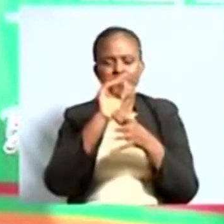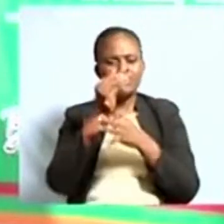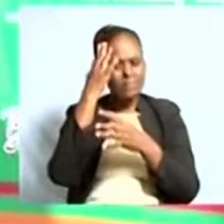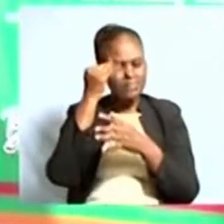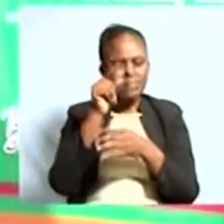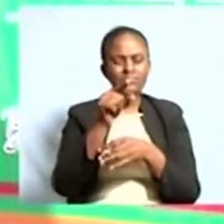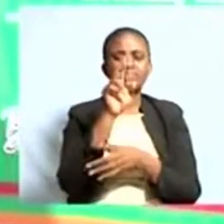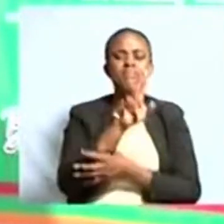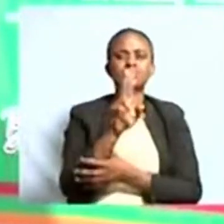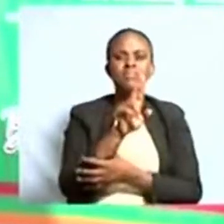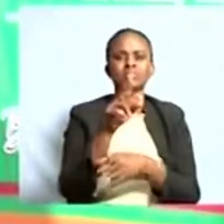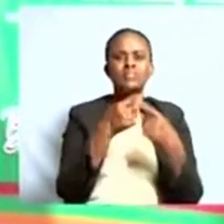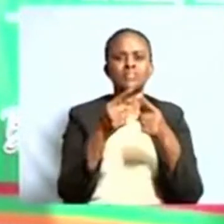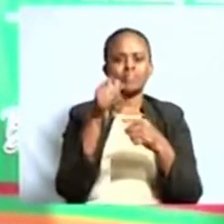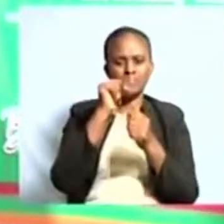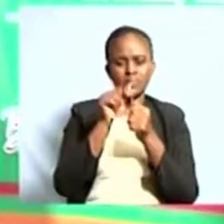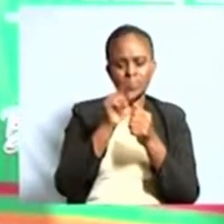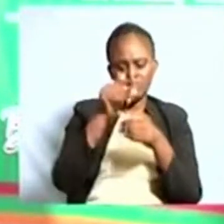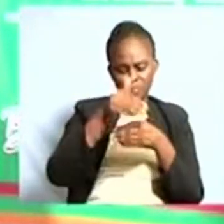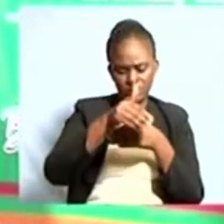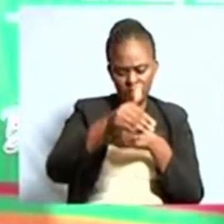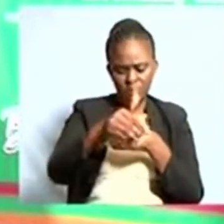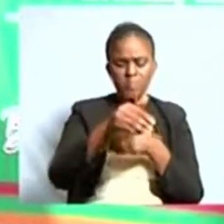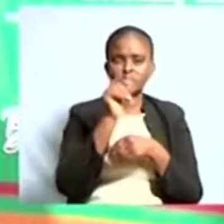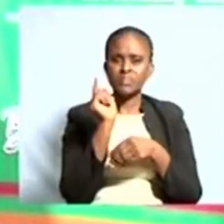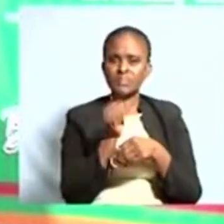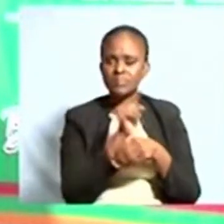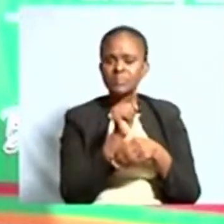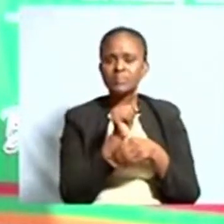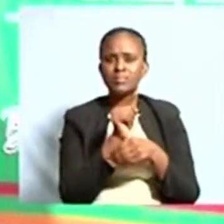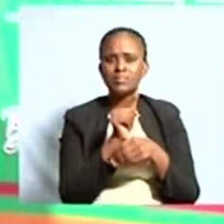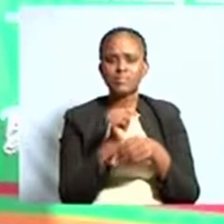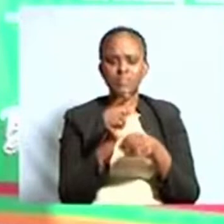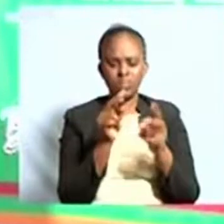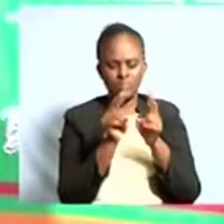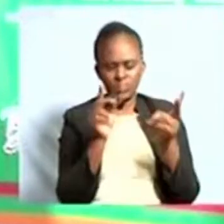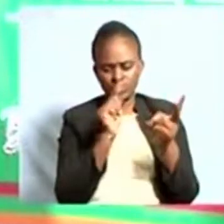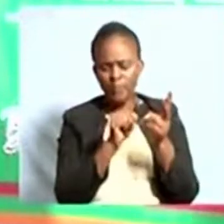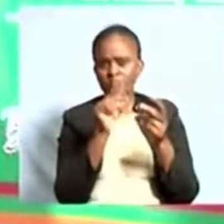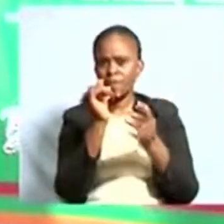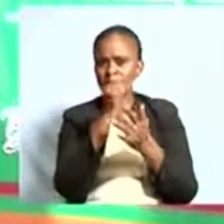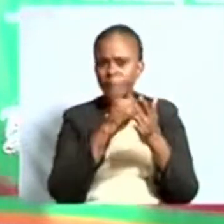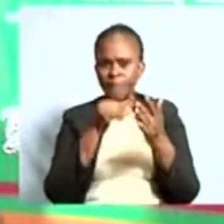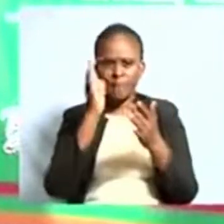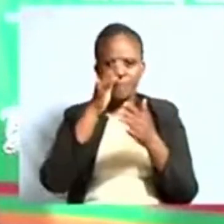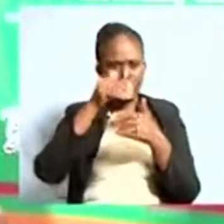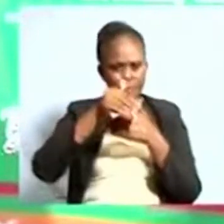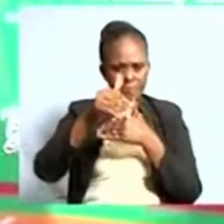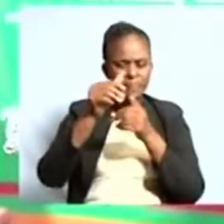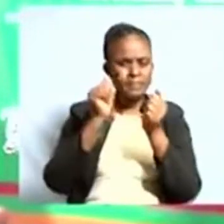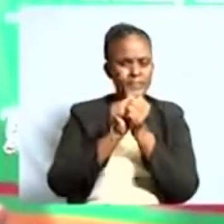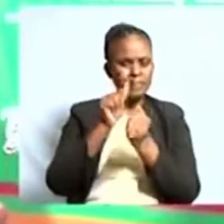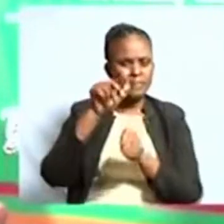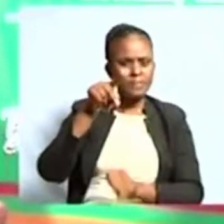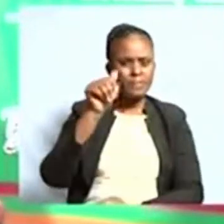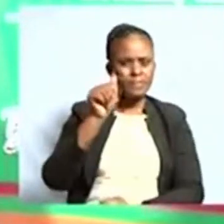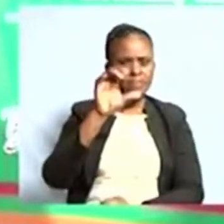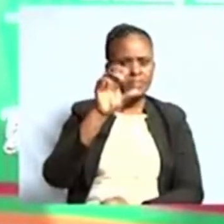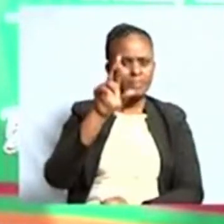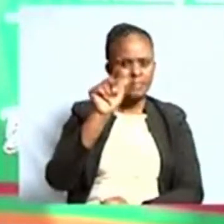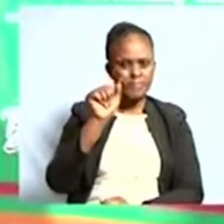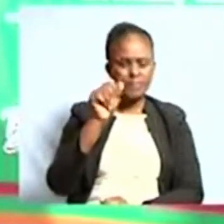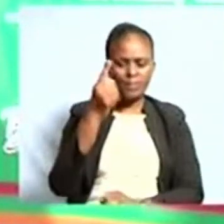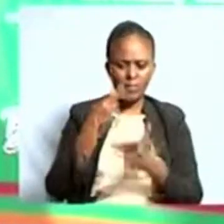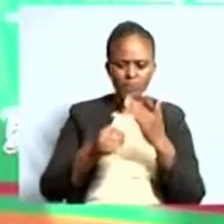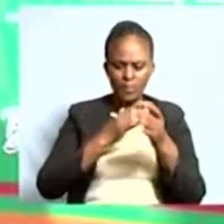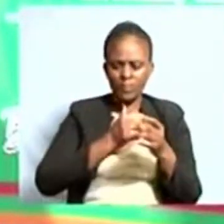container? Because this is a registered design. So these designs will be registered with PACRA, like I mentioned, because